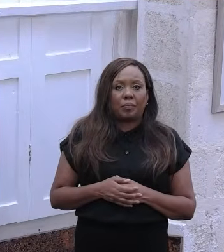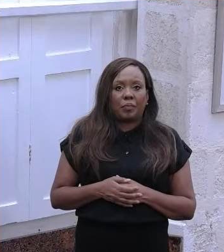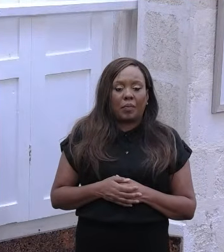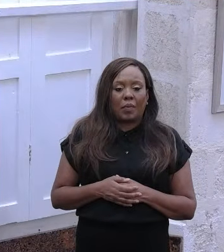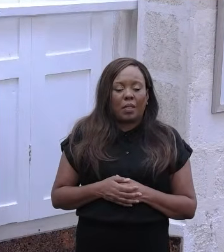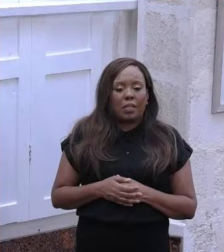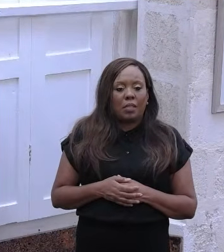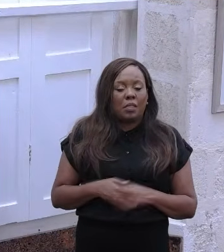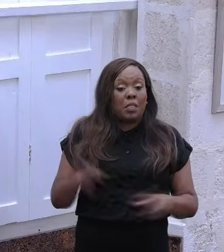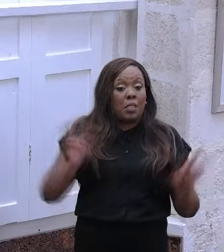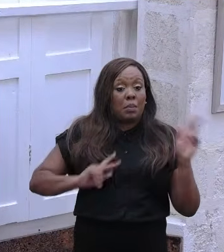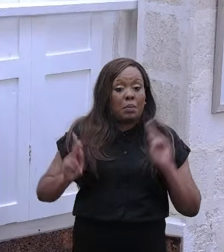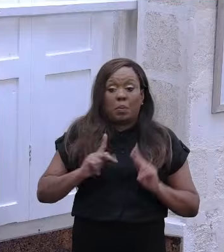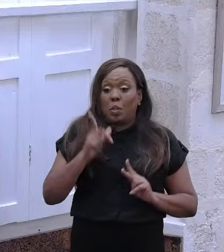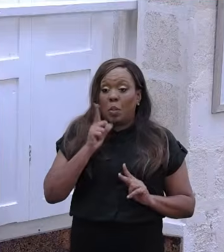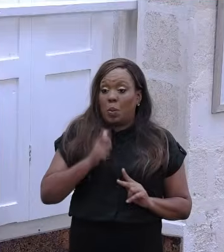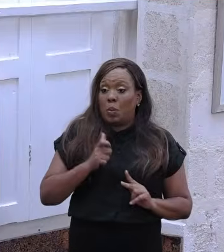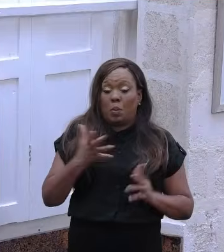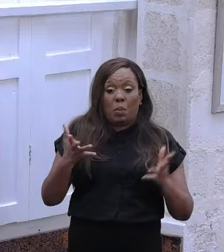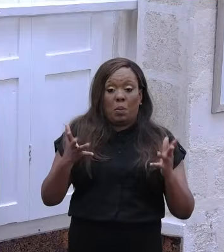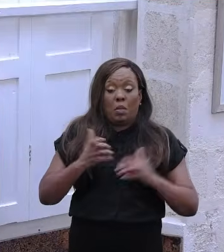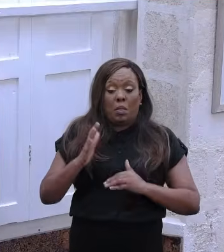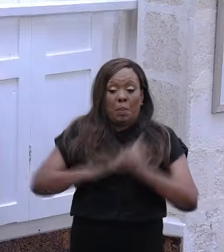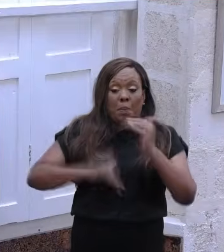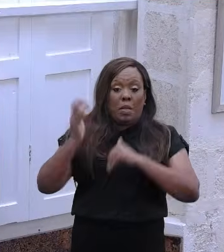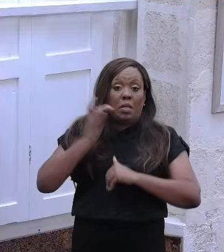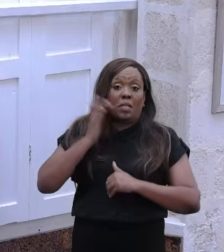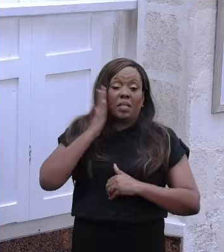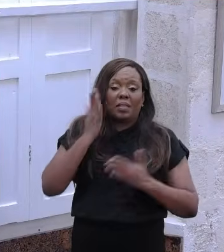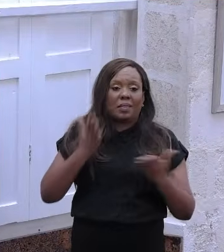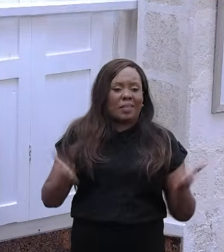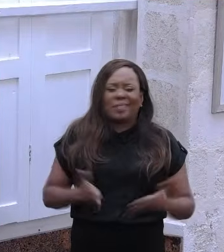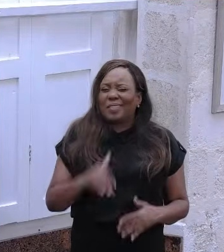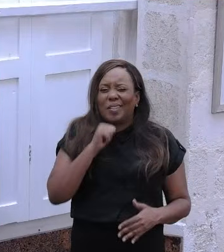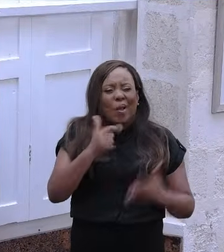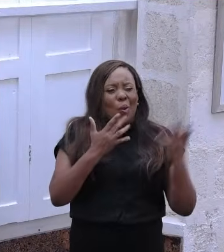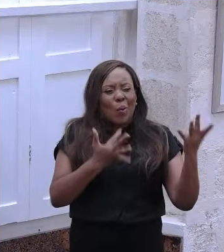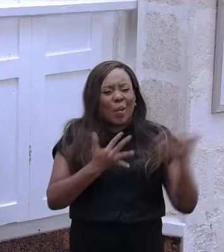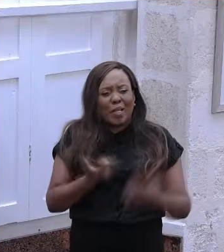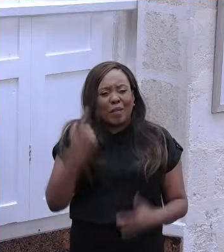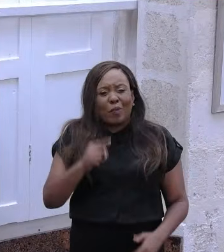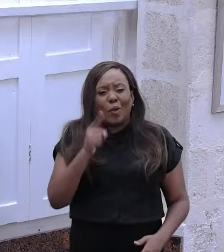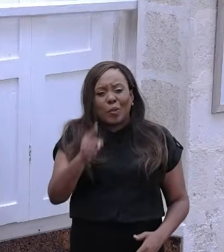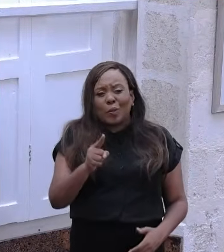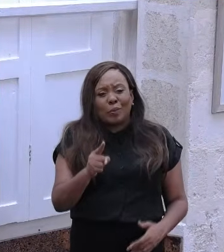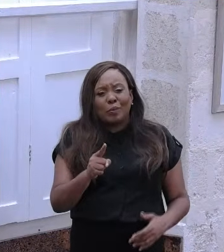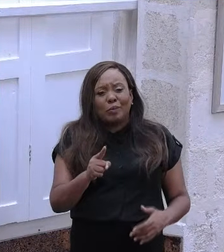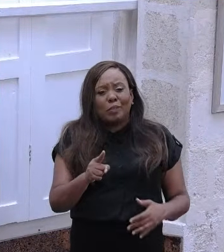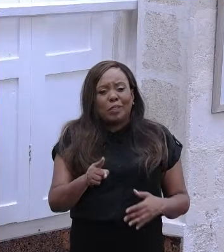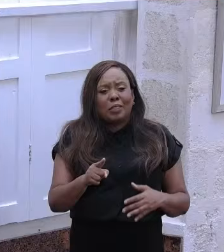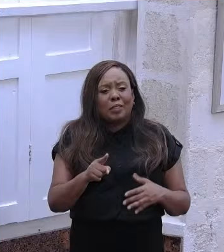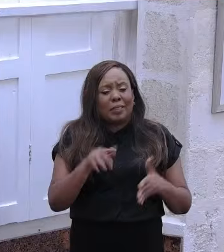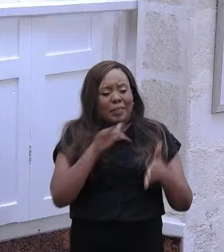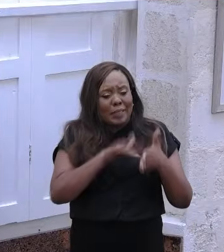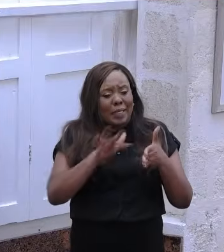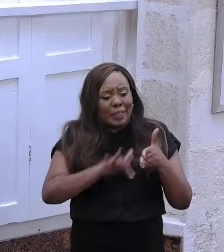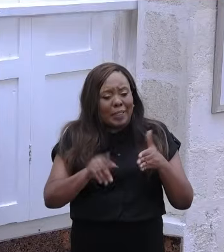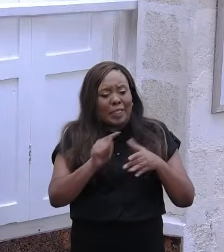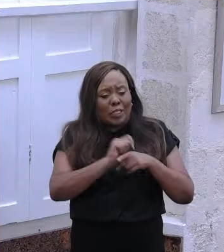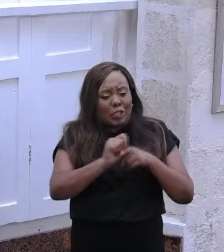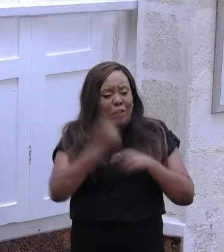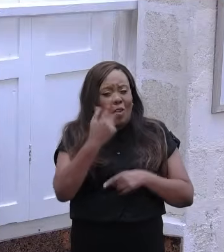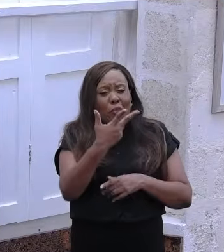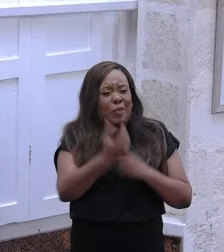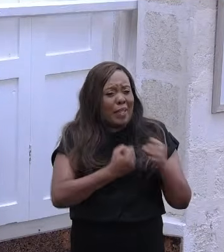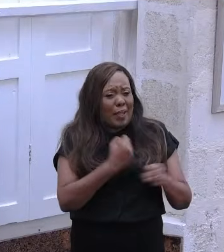you train workers. So you had a decision to make. Do you want to keep the investment so that you could at least